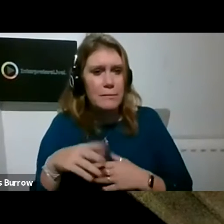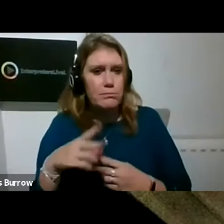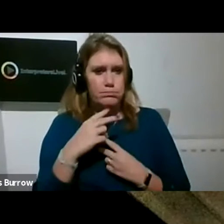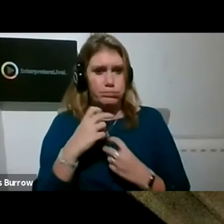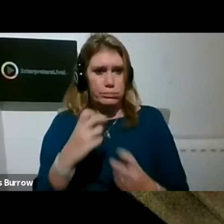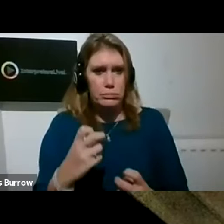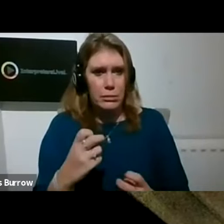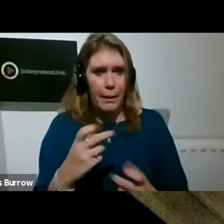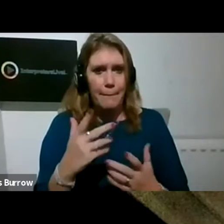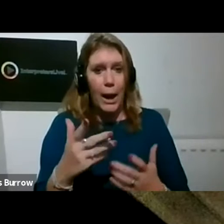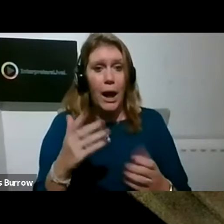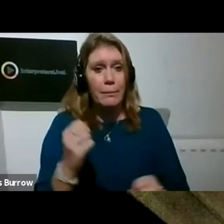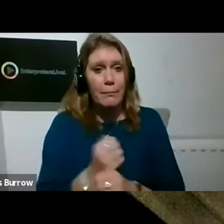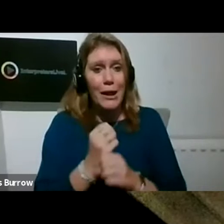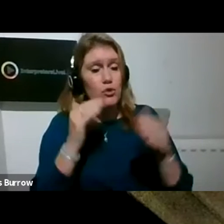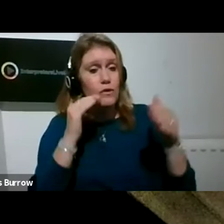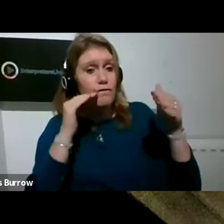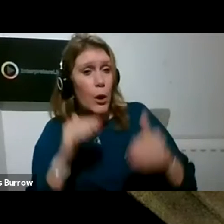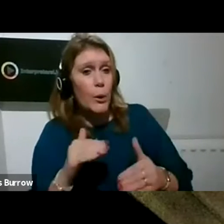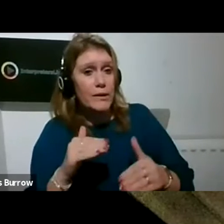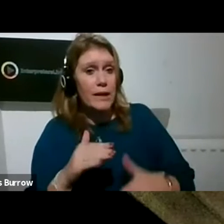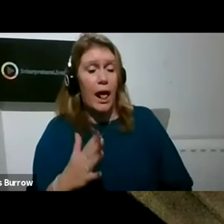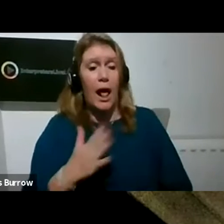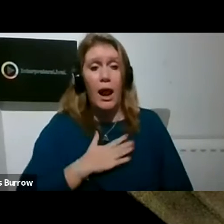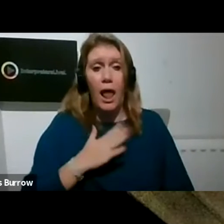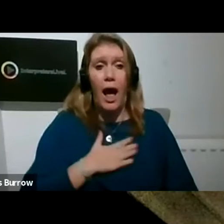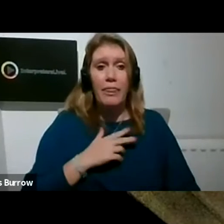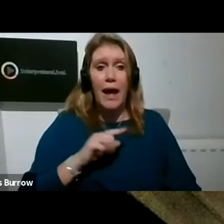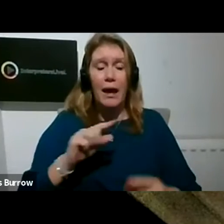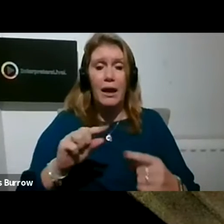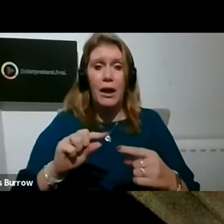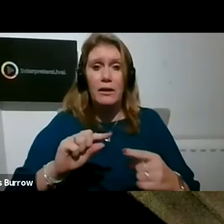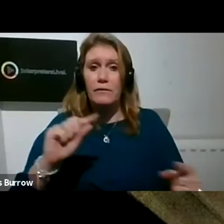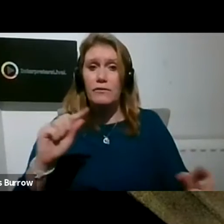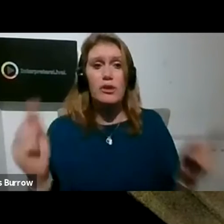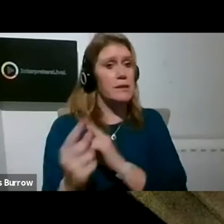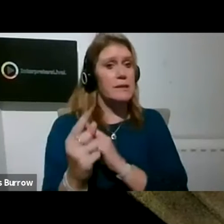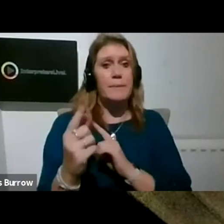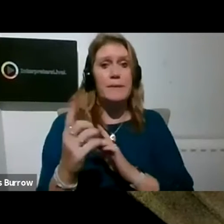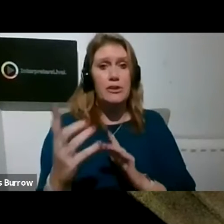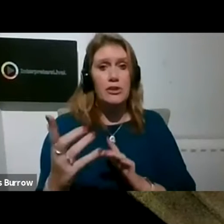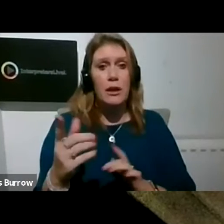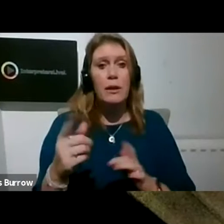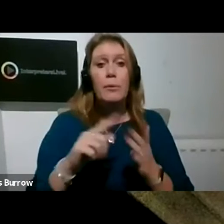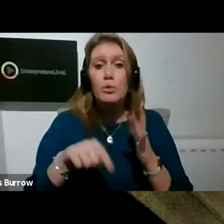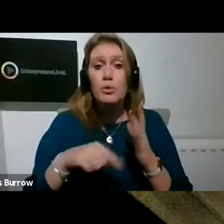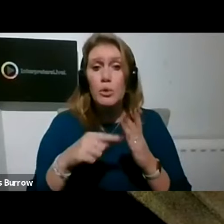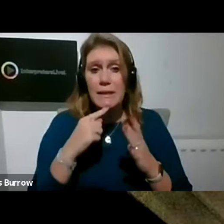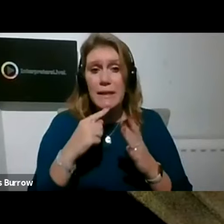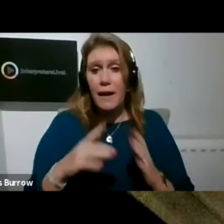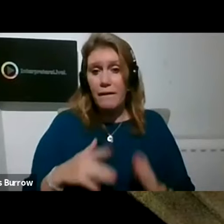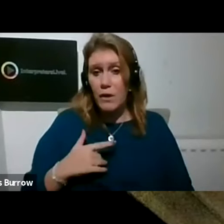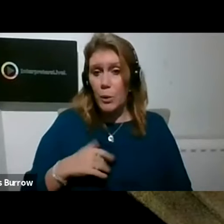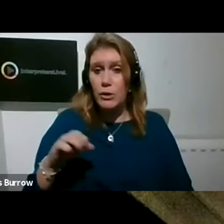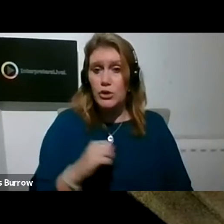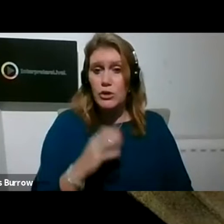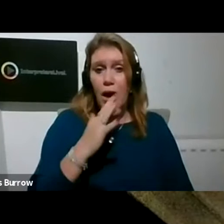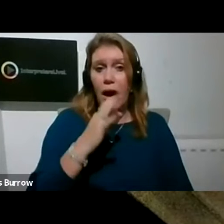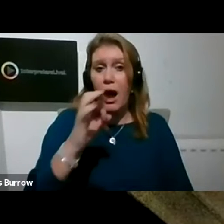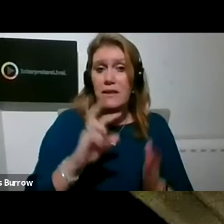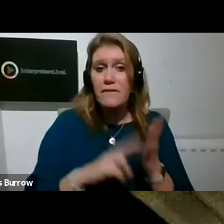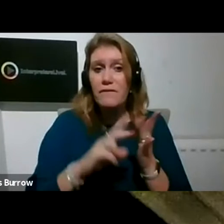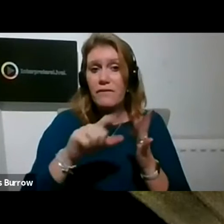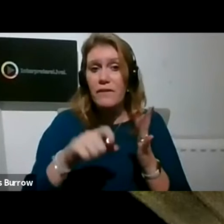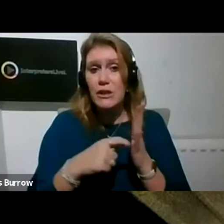that juxtaposition. Oh goodness, there's so much to ask, but I think we should come on to Victoria to ask